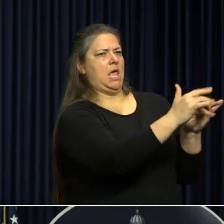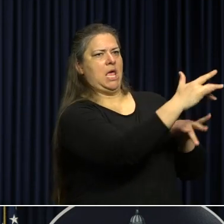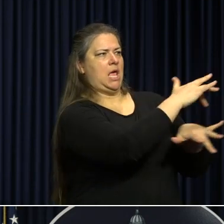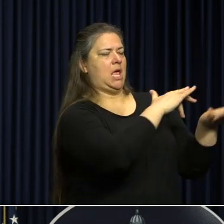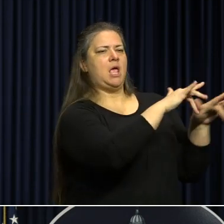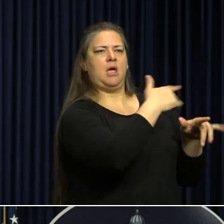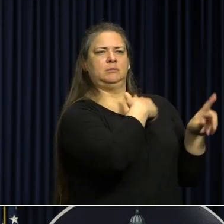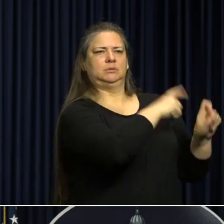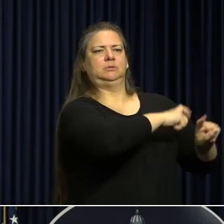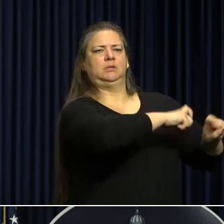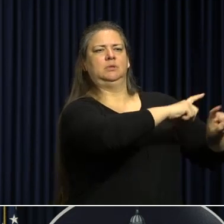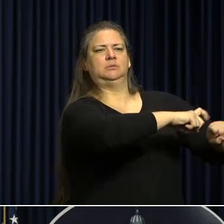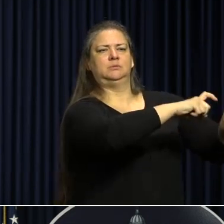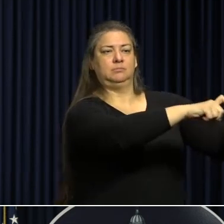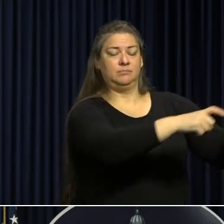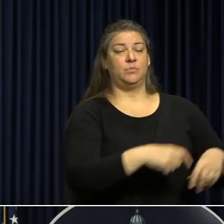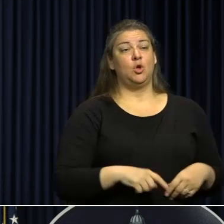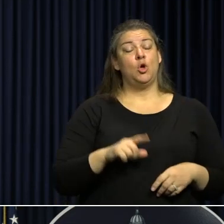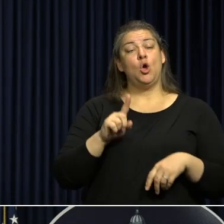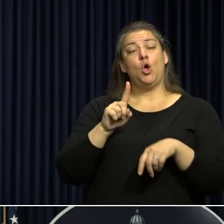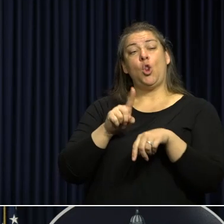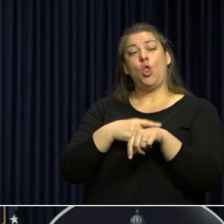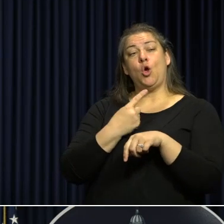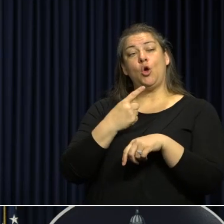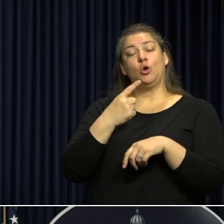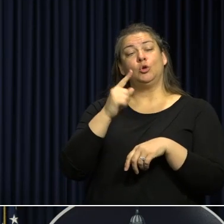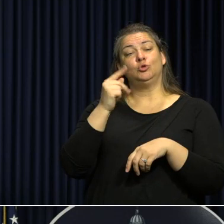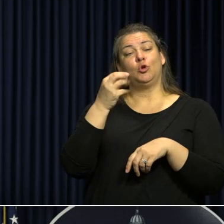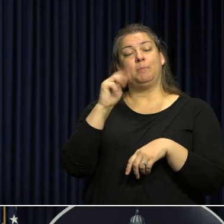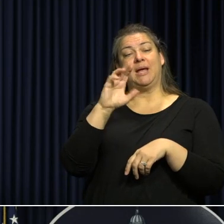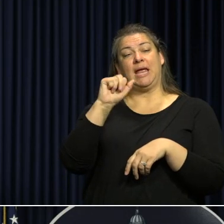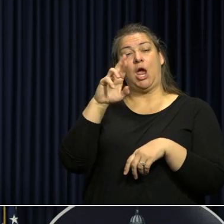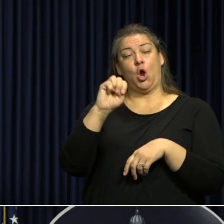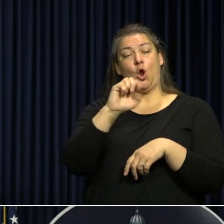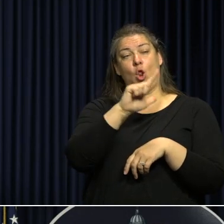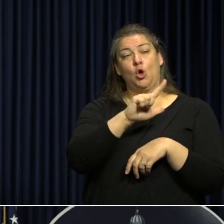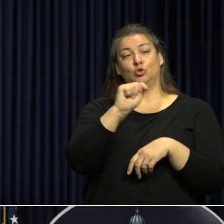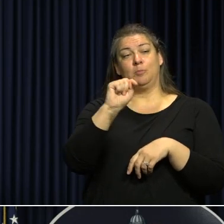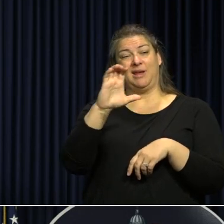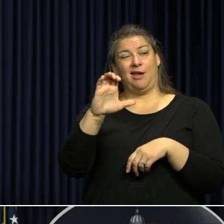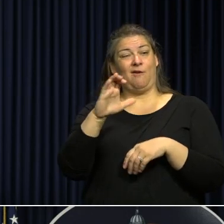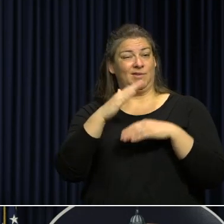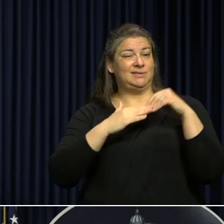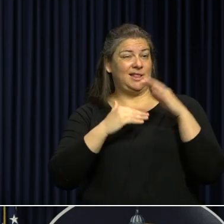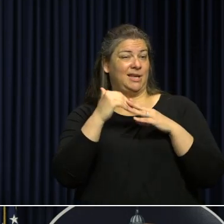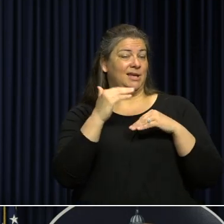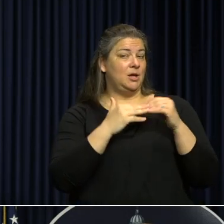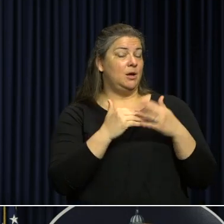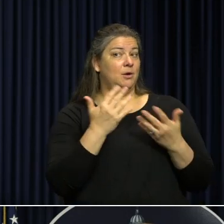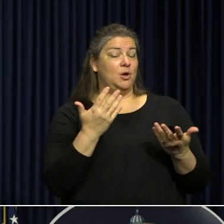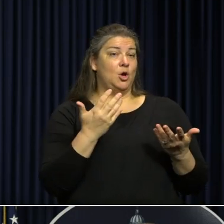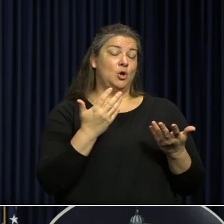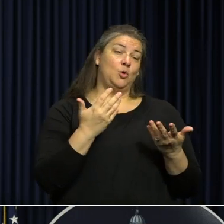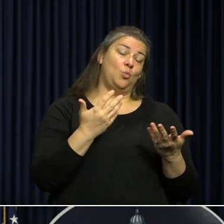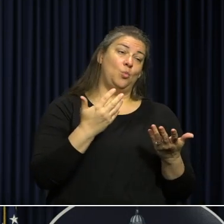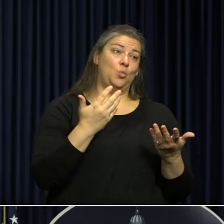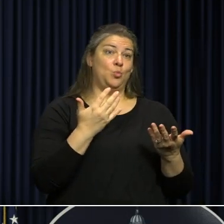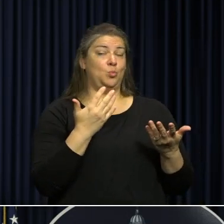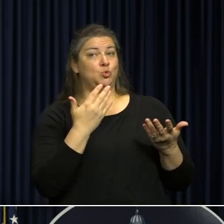Our long-term care facilities. While it's hard to describe something as a new day, as a good day, we have the